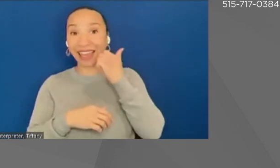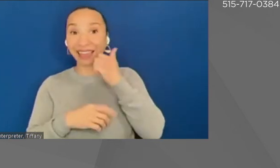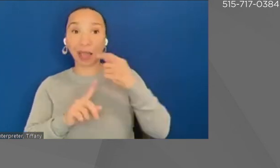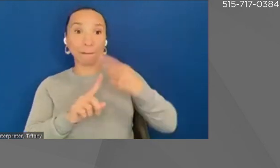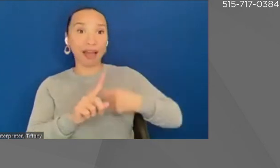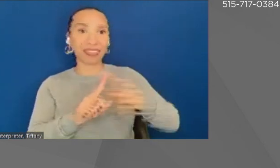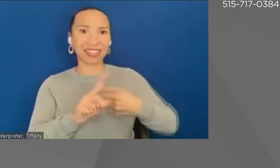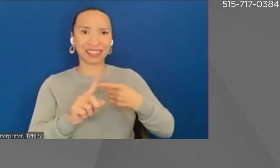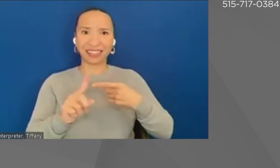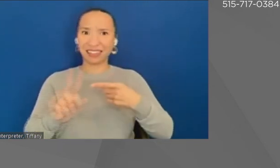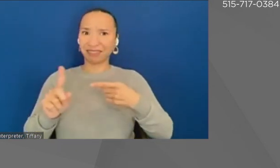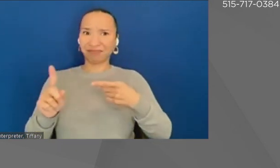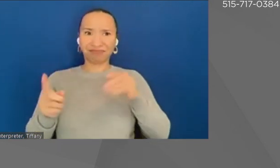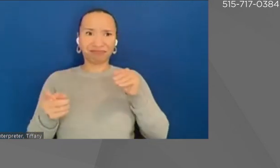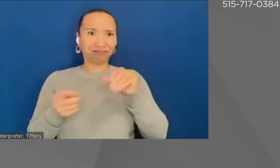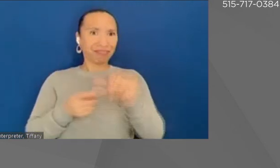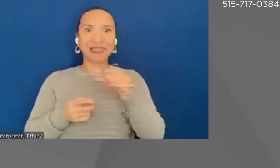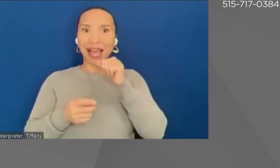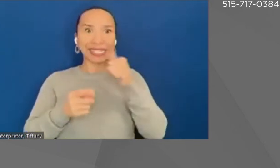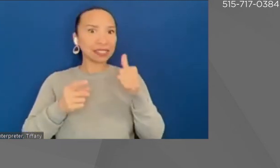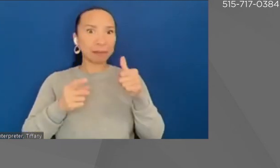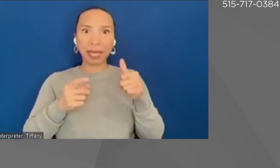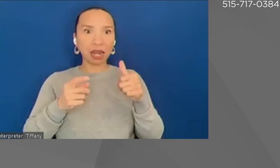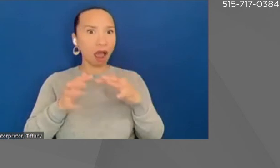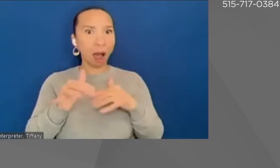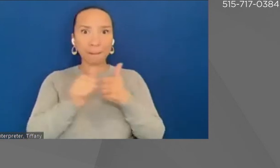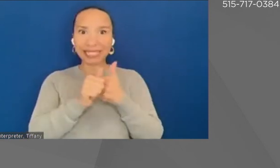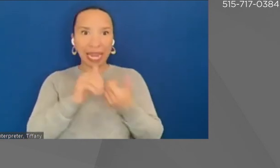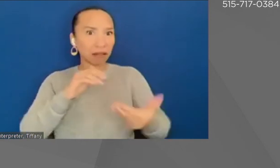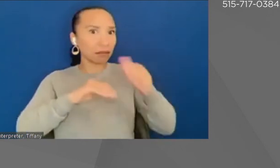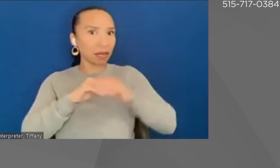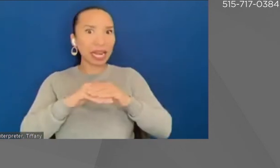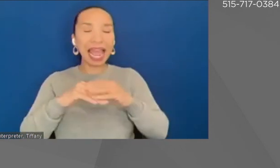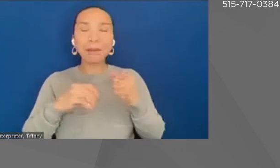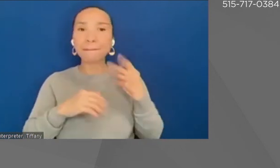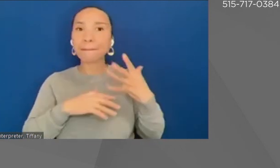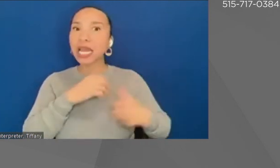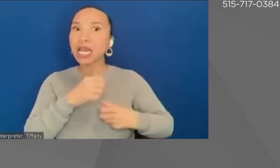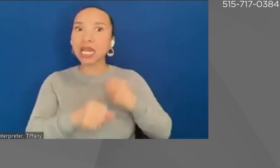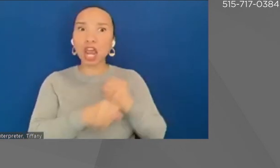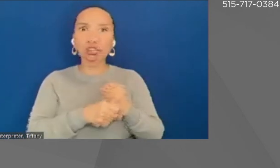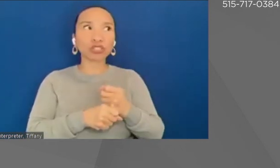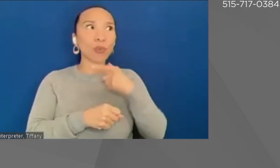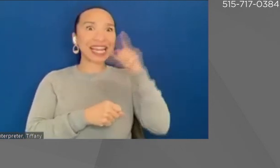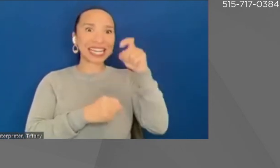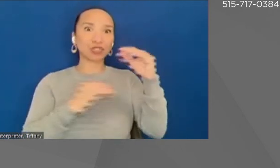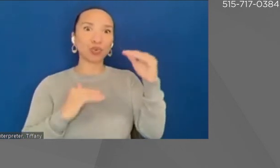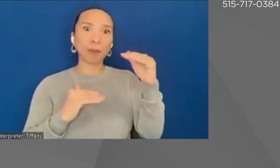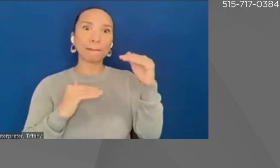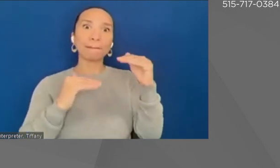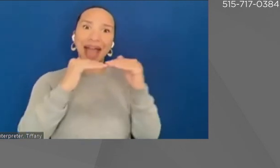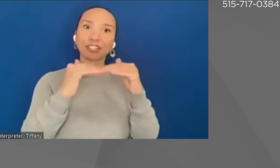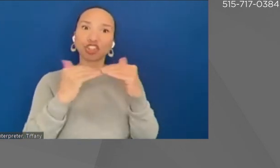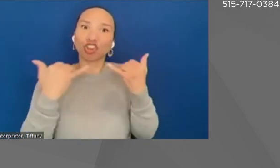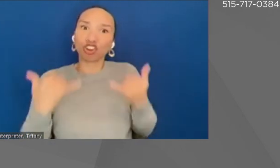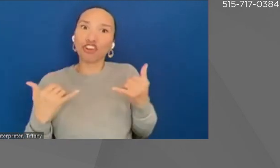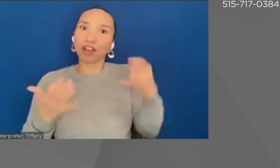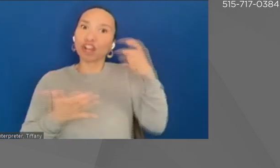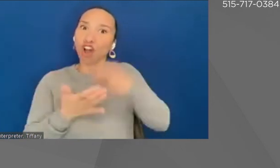updated in decades, and so that really needs to be updated to reflect the current cost of food. Ms. Yoder?